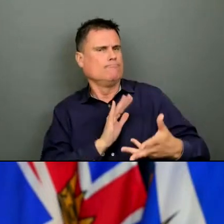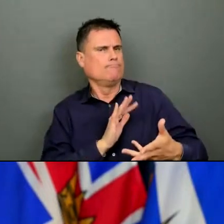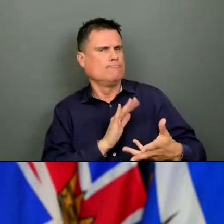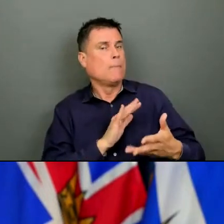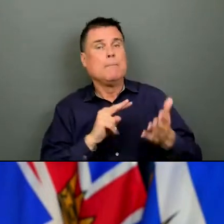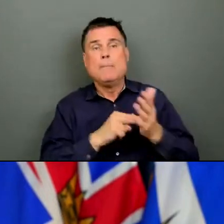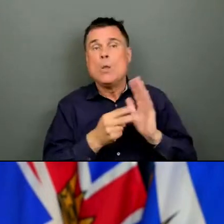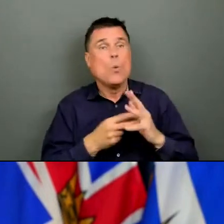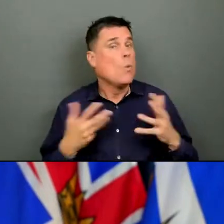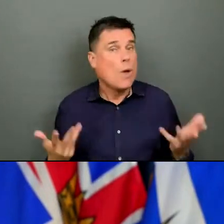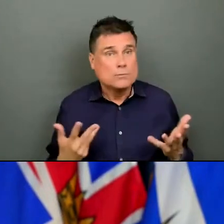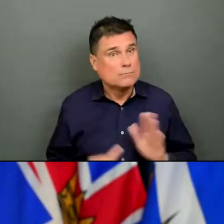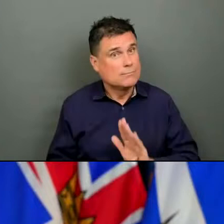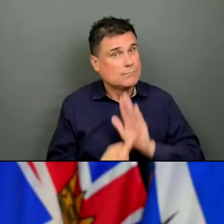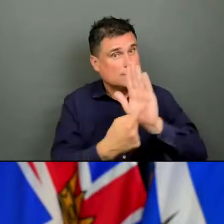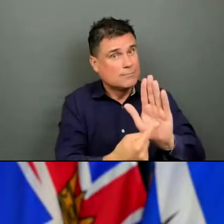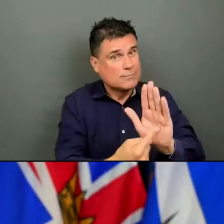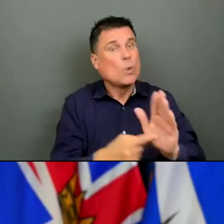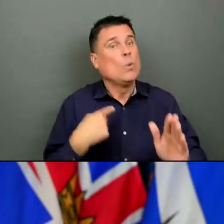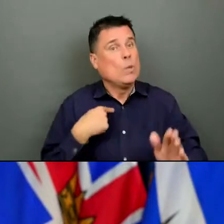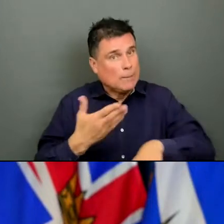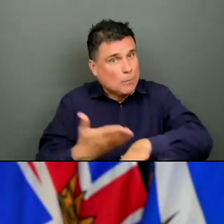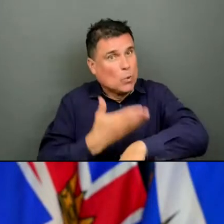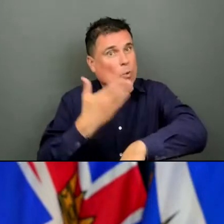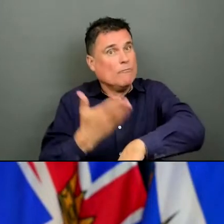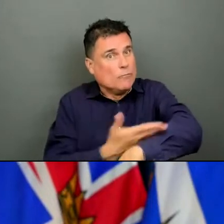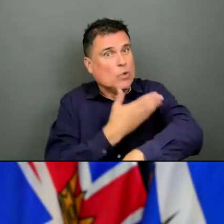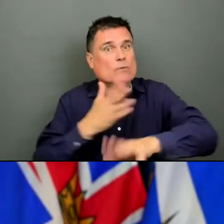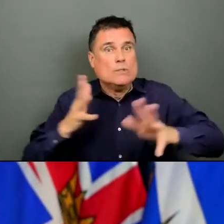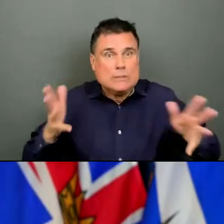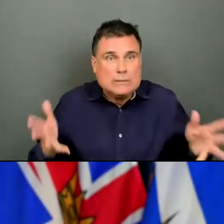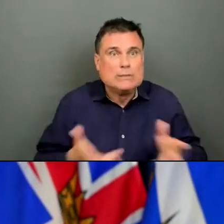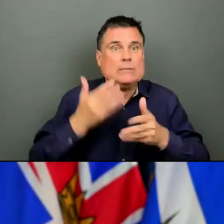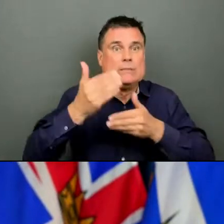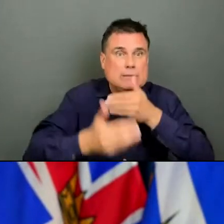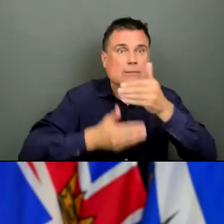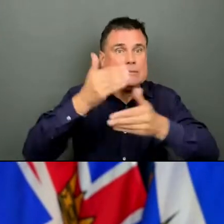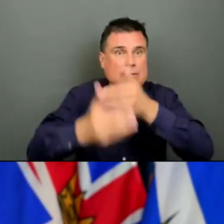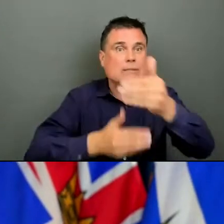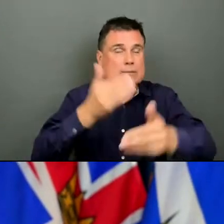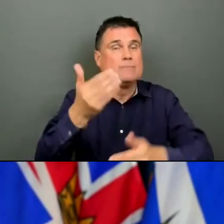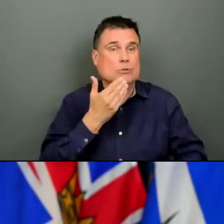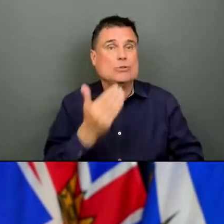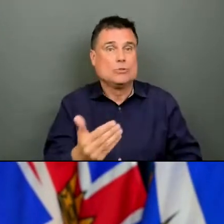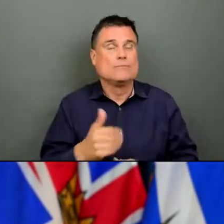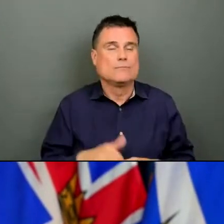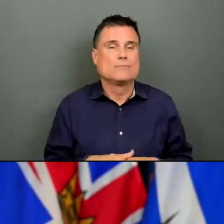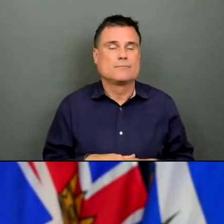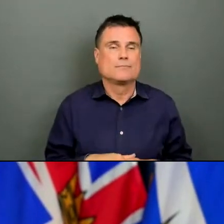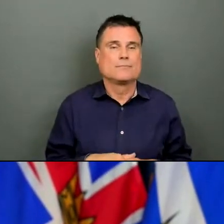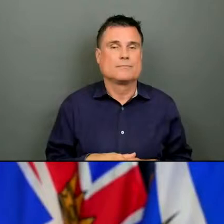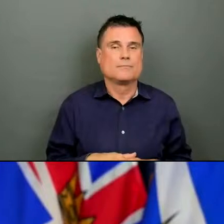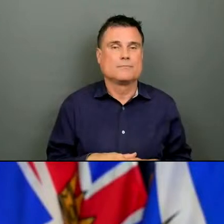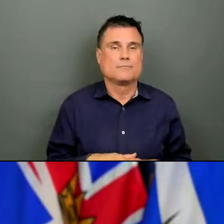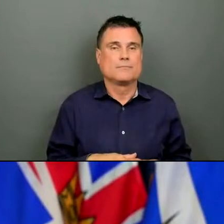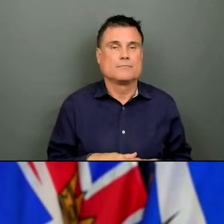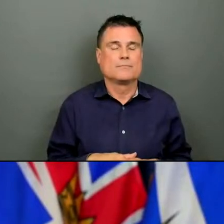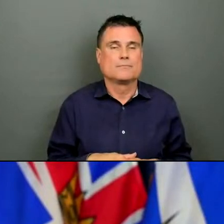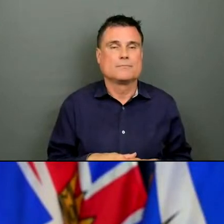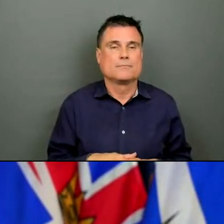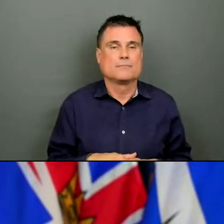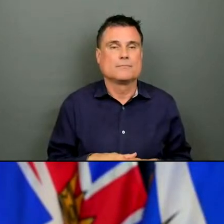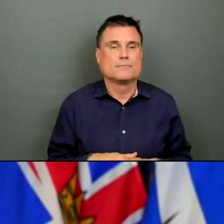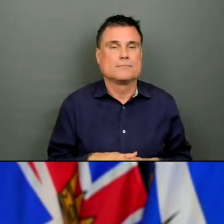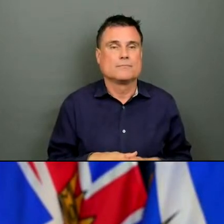we're making progress in both, in all of those areas, and we're focusing in on what's sometimes called the ground